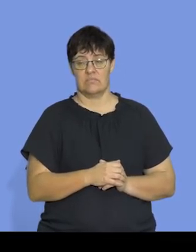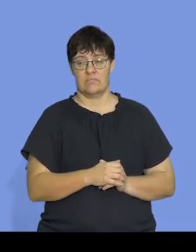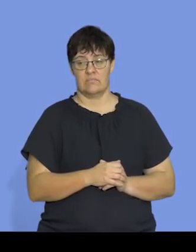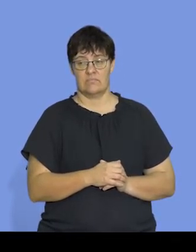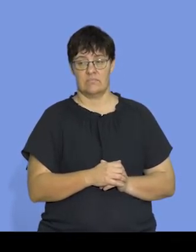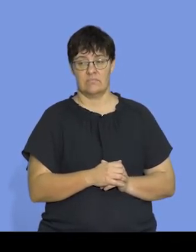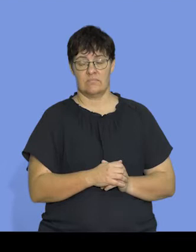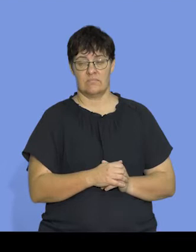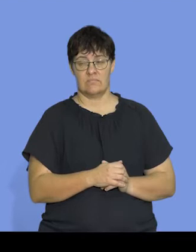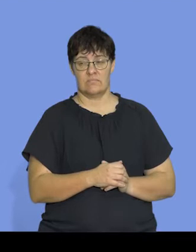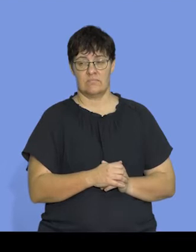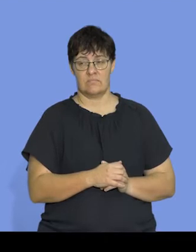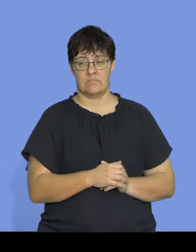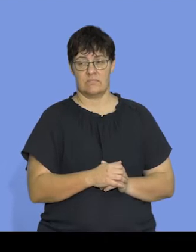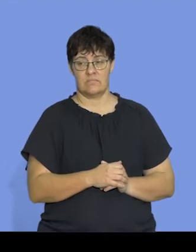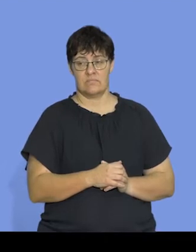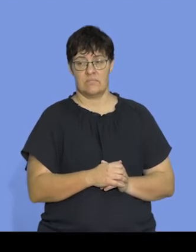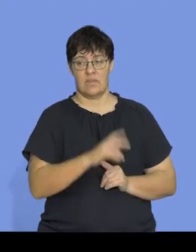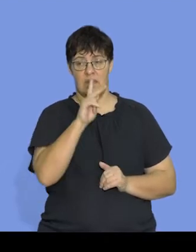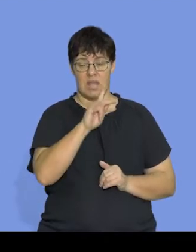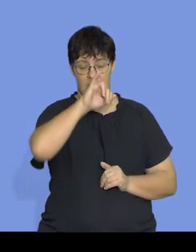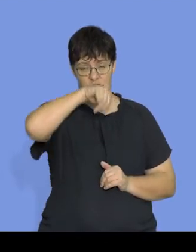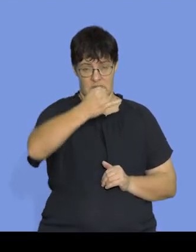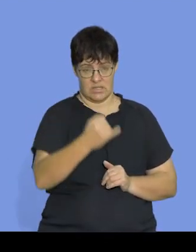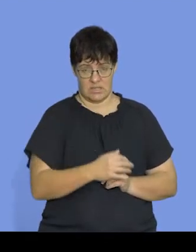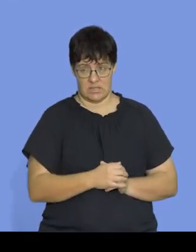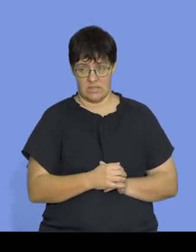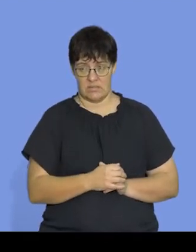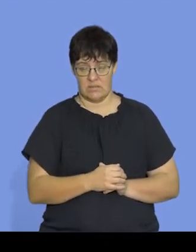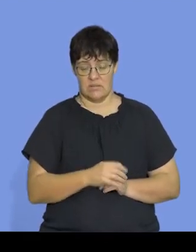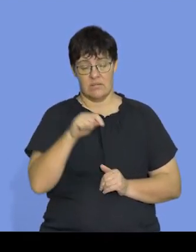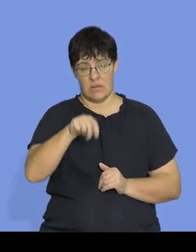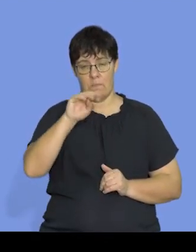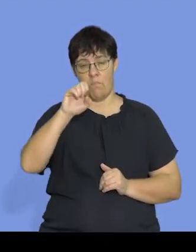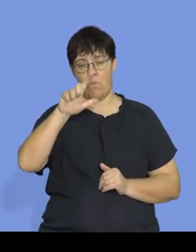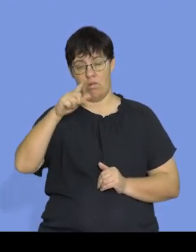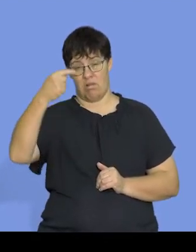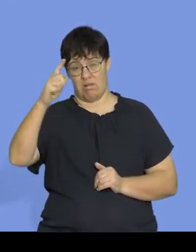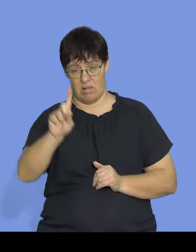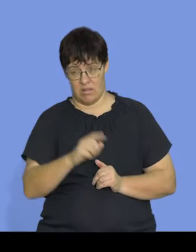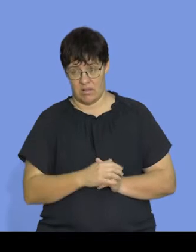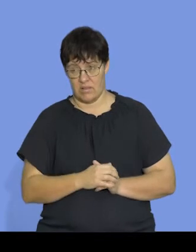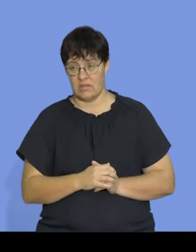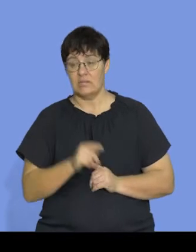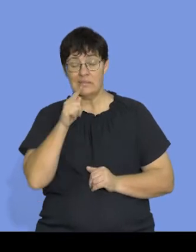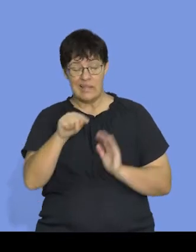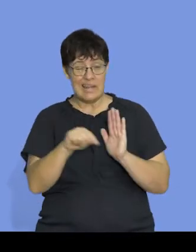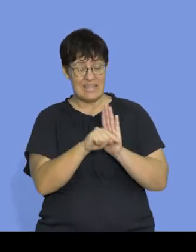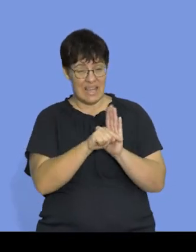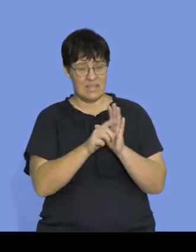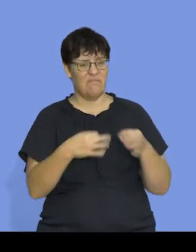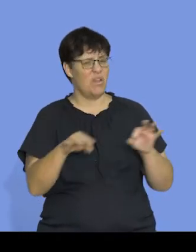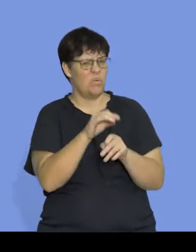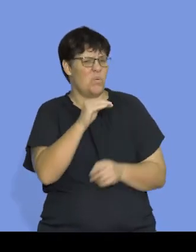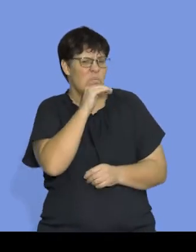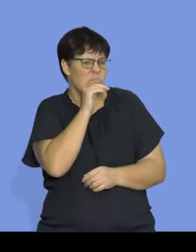485 kilojoules per mole. All right. So this negative value, what exactly does it tell